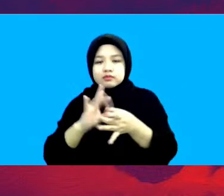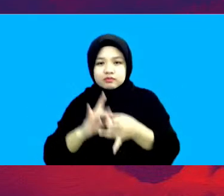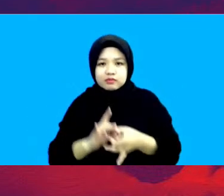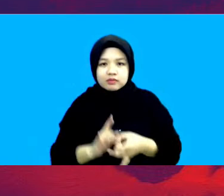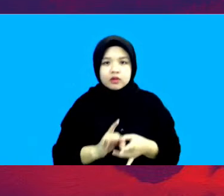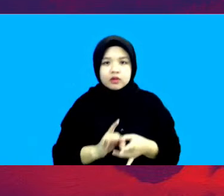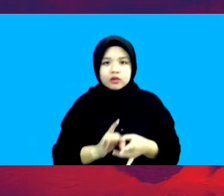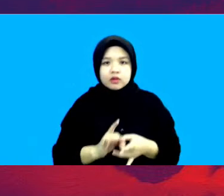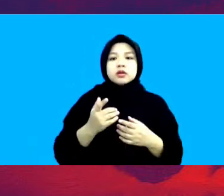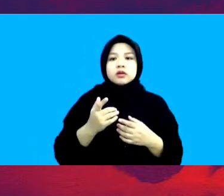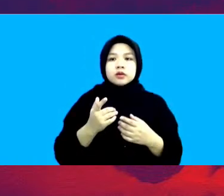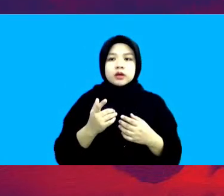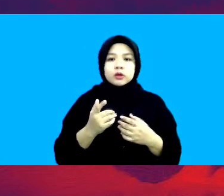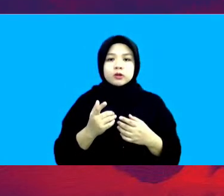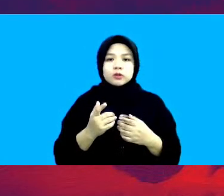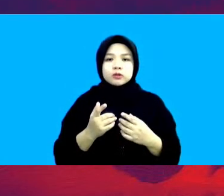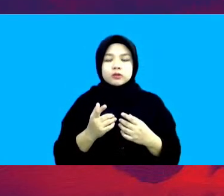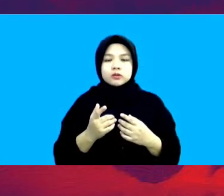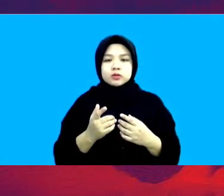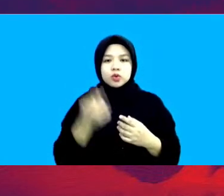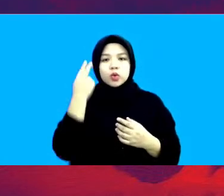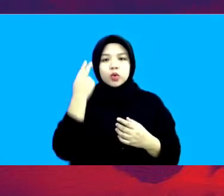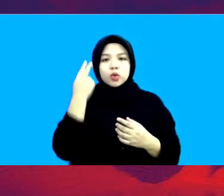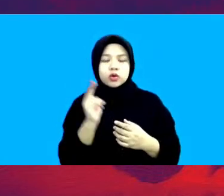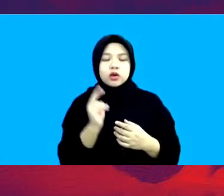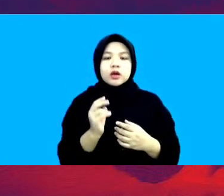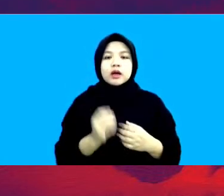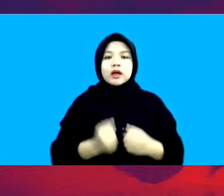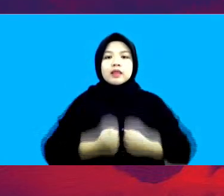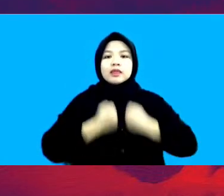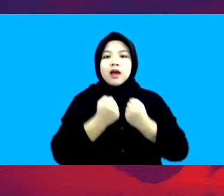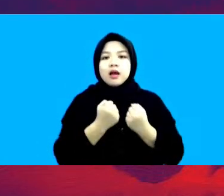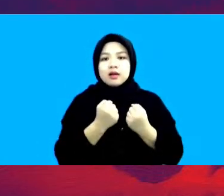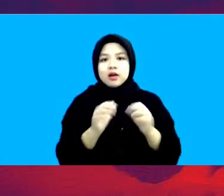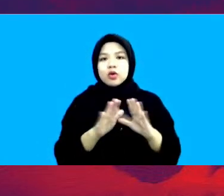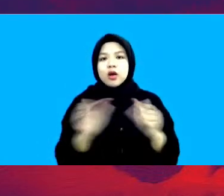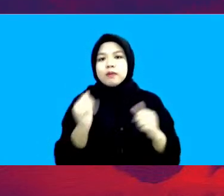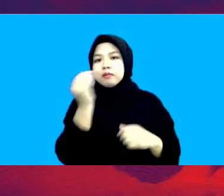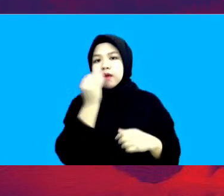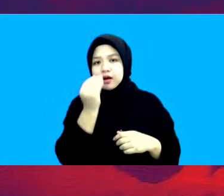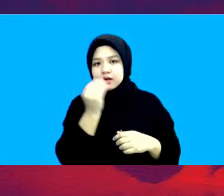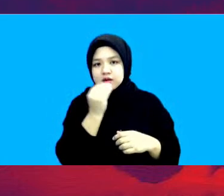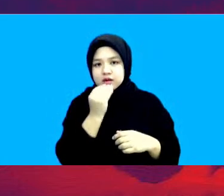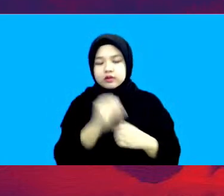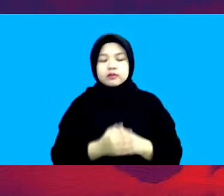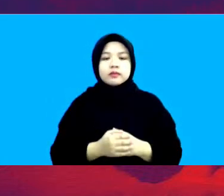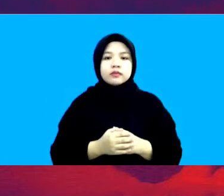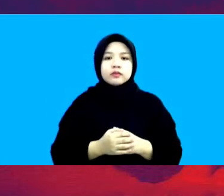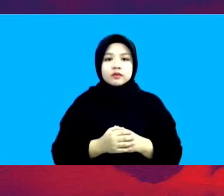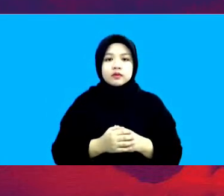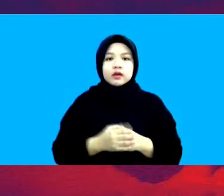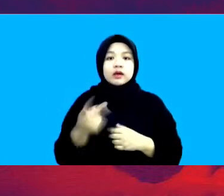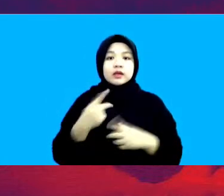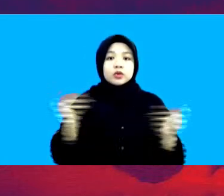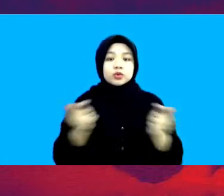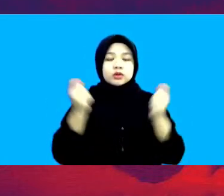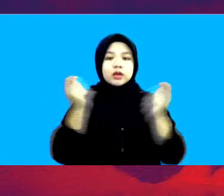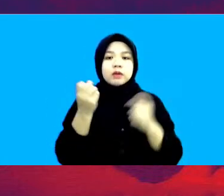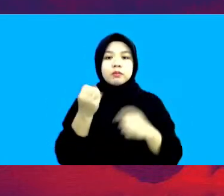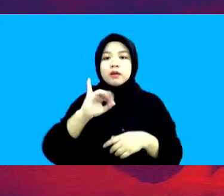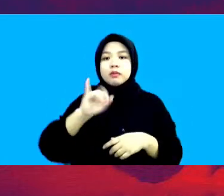the food insecurity. So we're gonna try, after the success that we had last July, 2